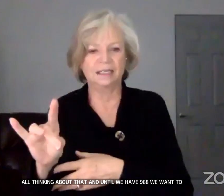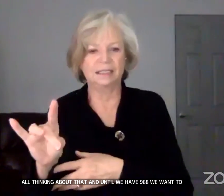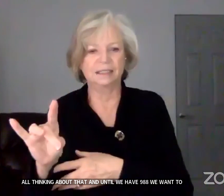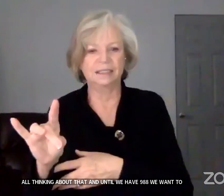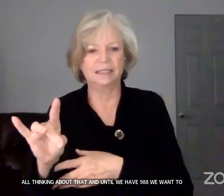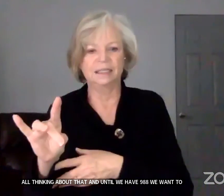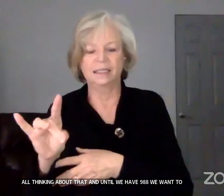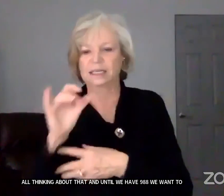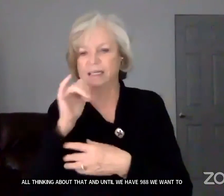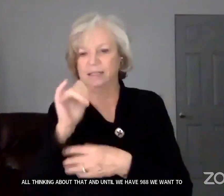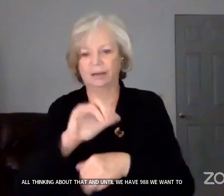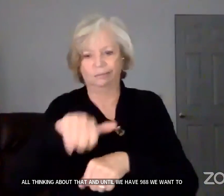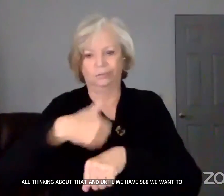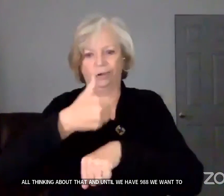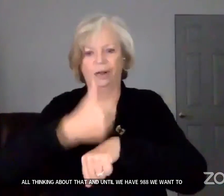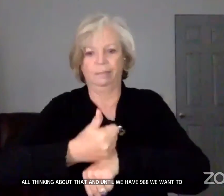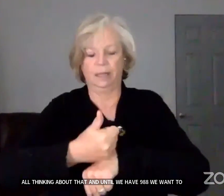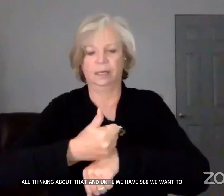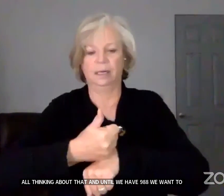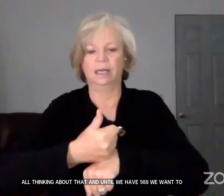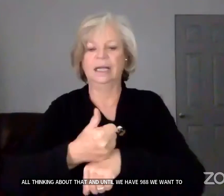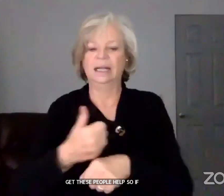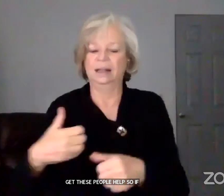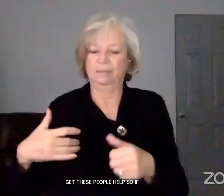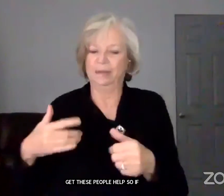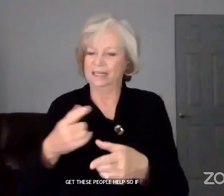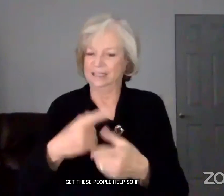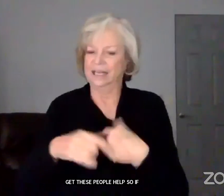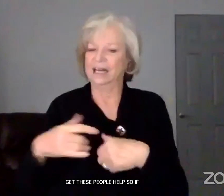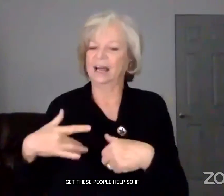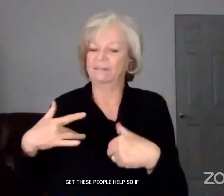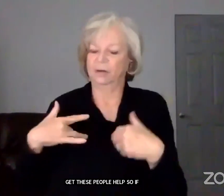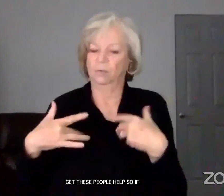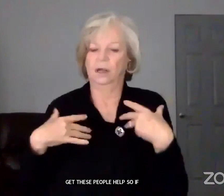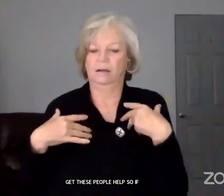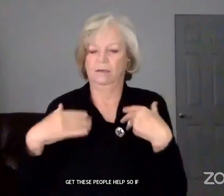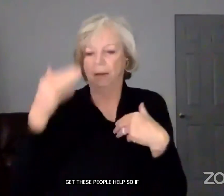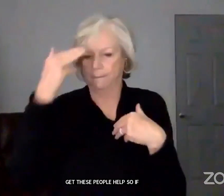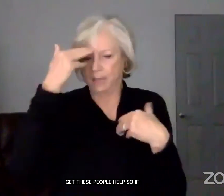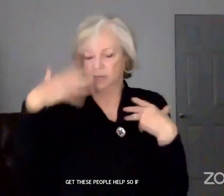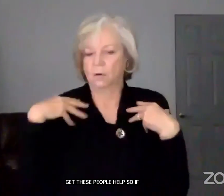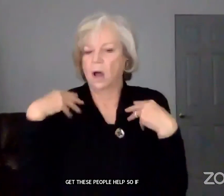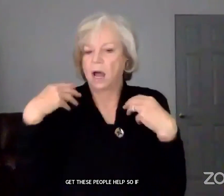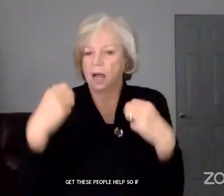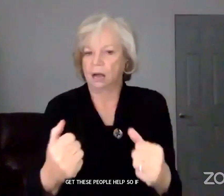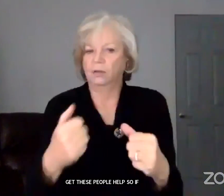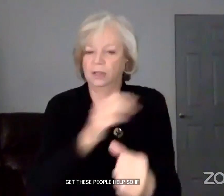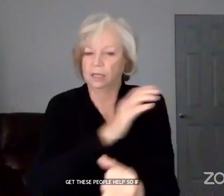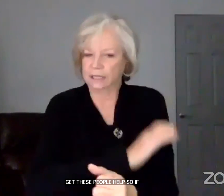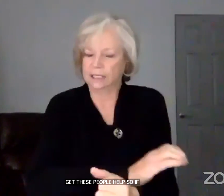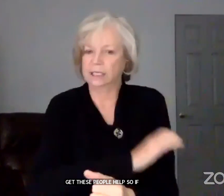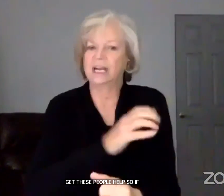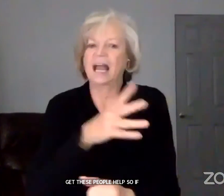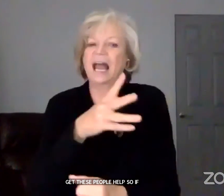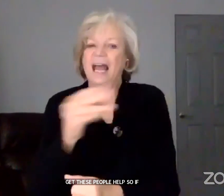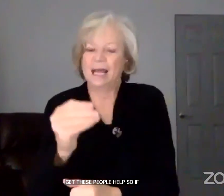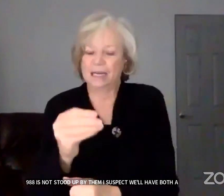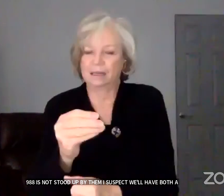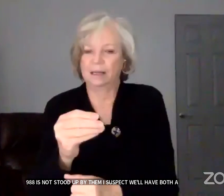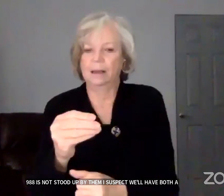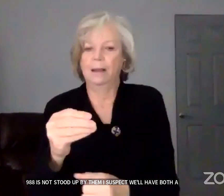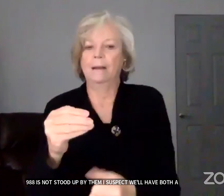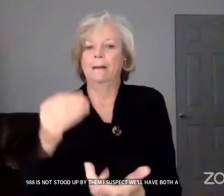isn't stood up by then, I suspect we will have both a mental health clinician and a medical clinician in dispatch. That's